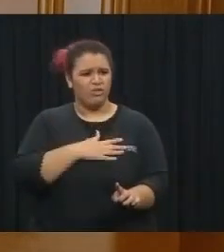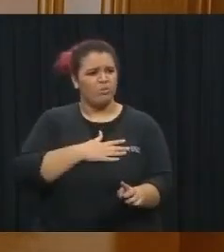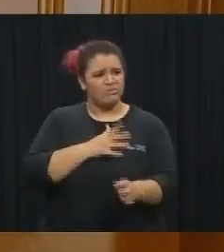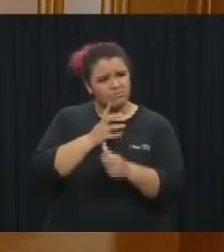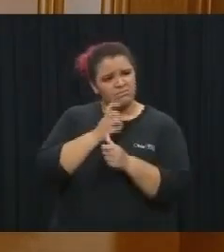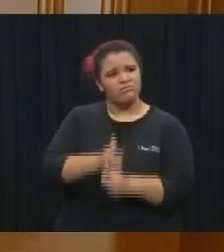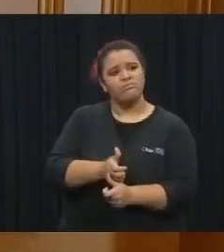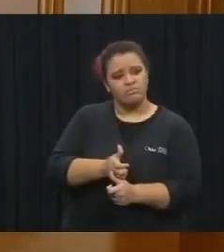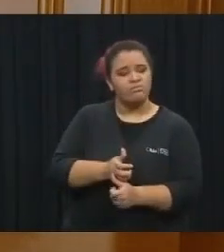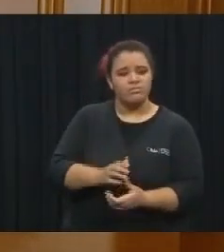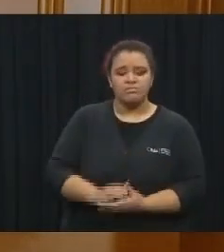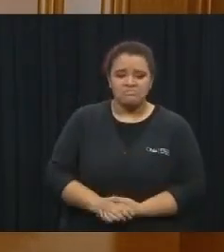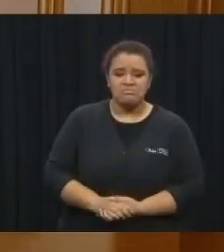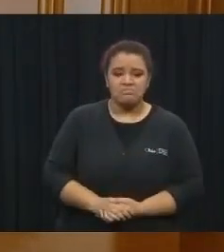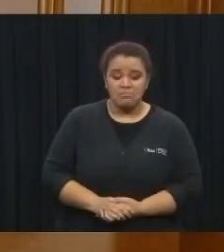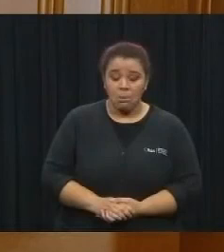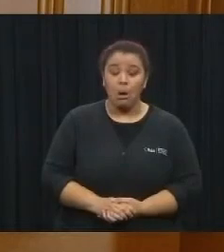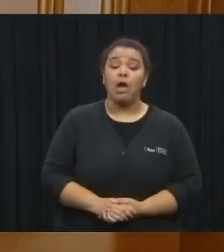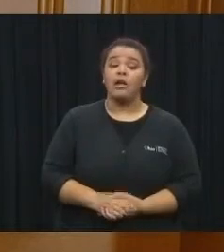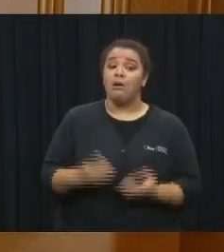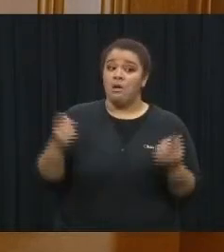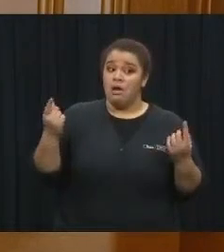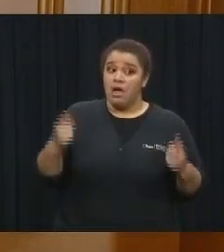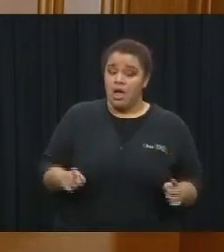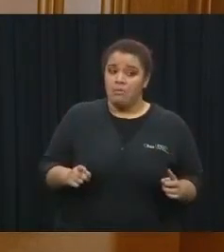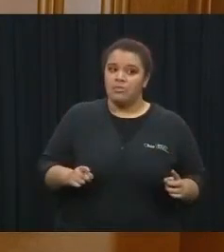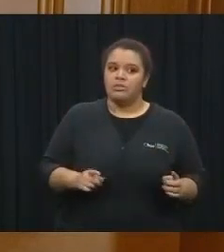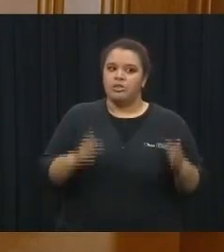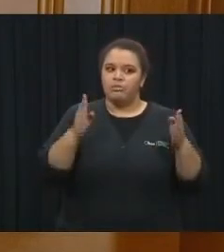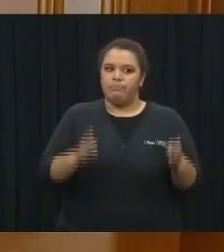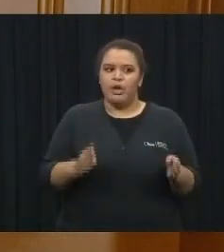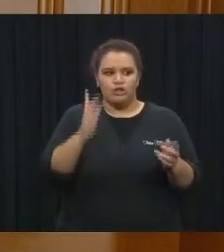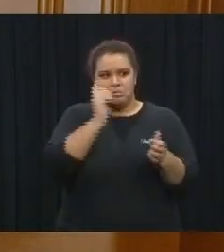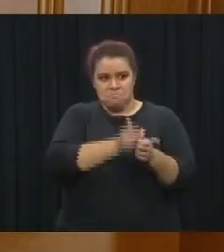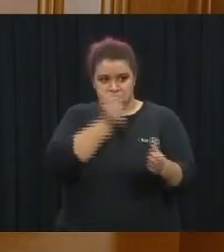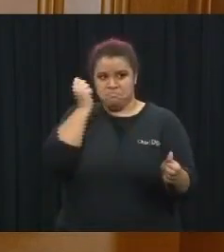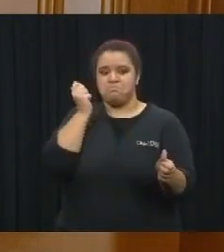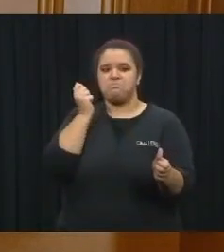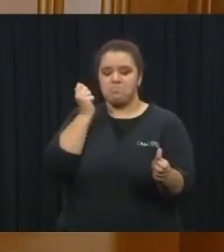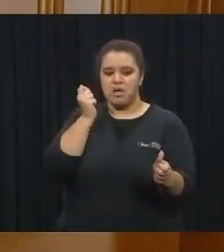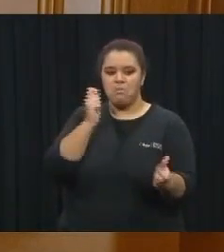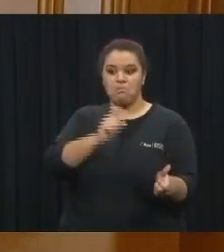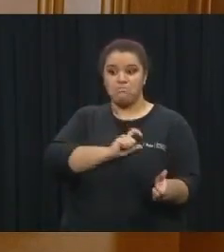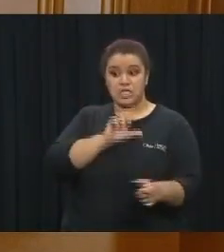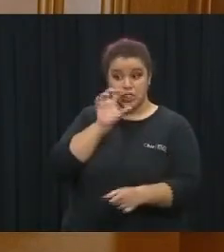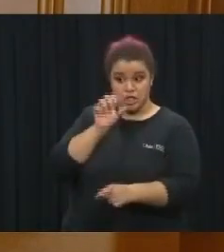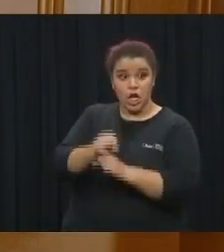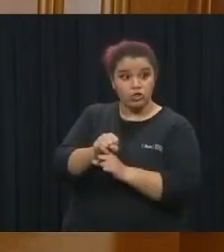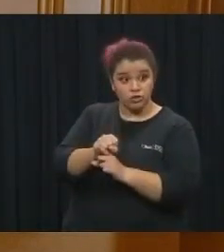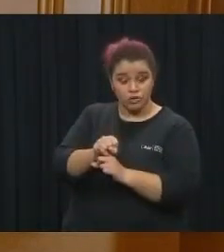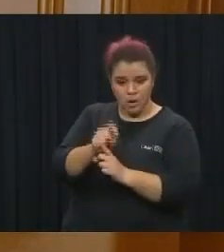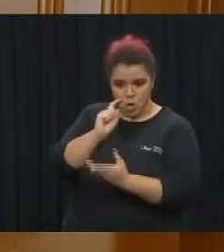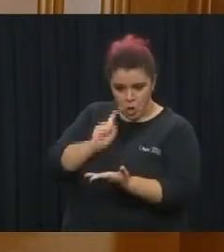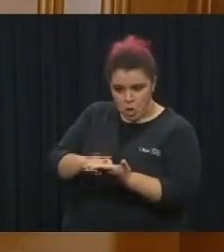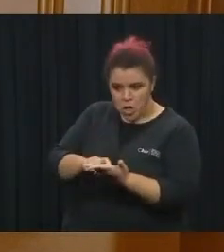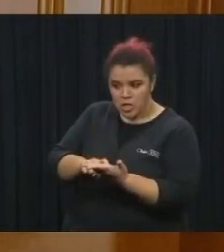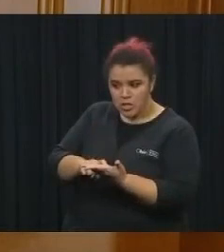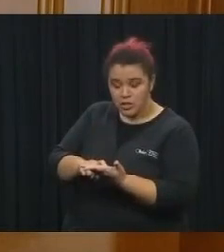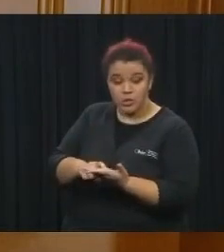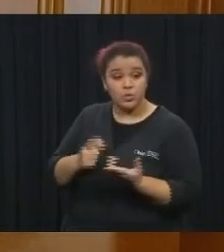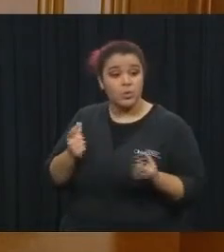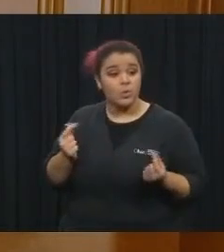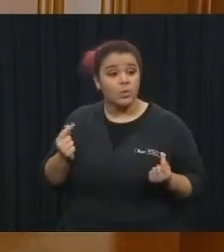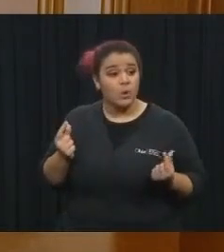suspect that if there is a violation and the police are aware of that violation, that they would go and